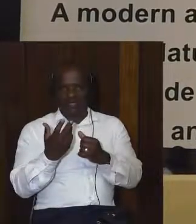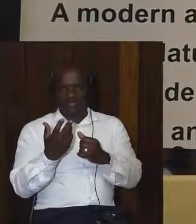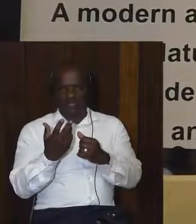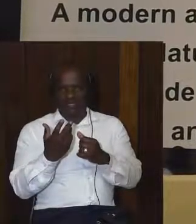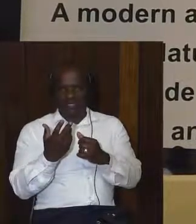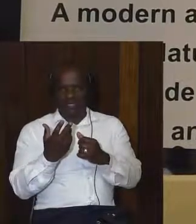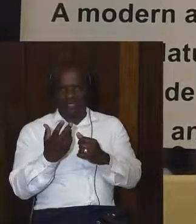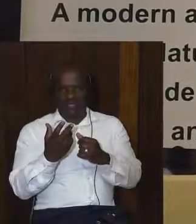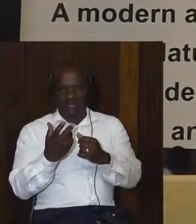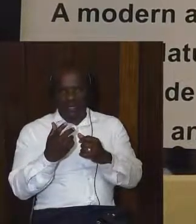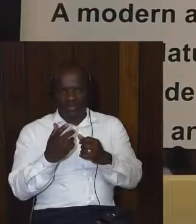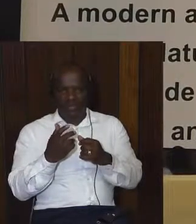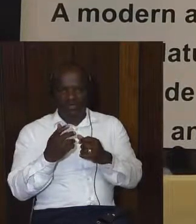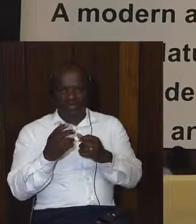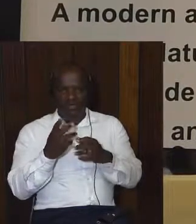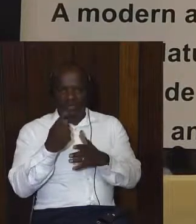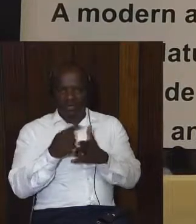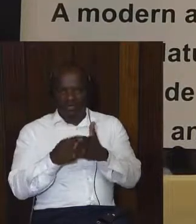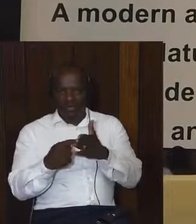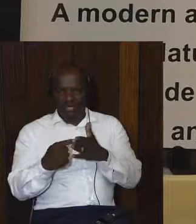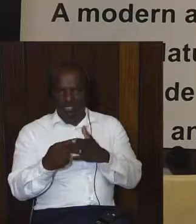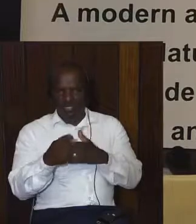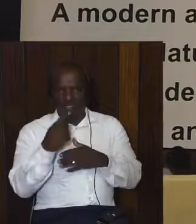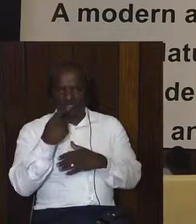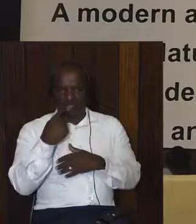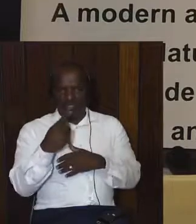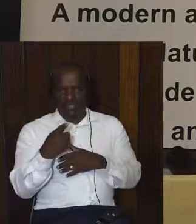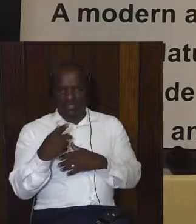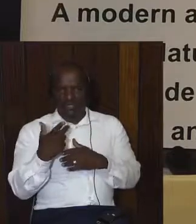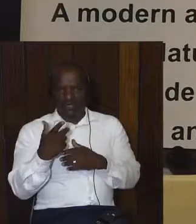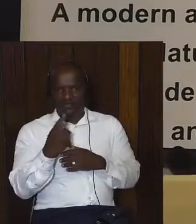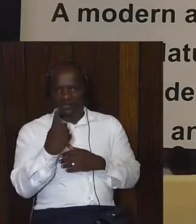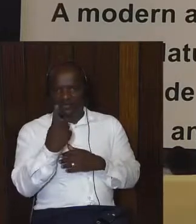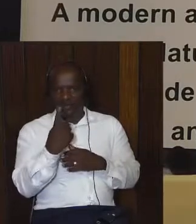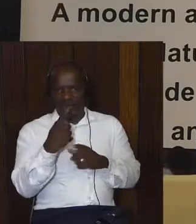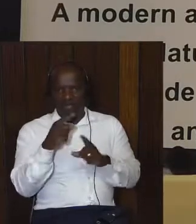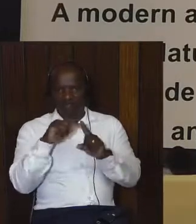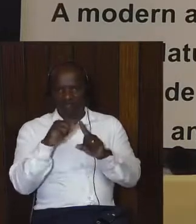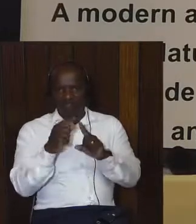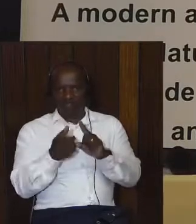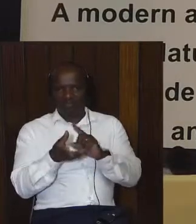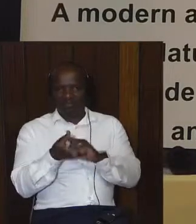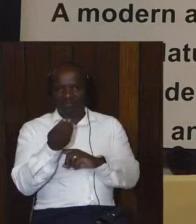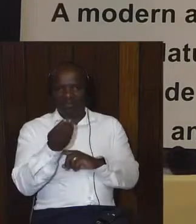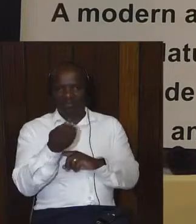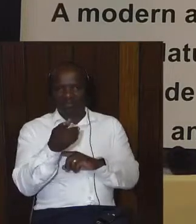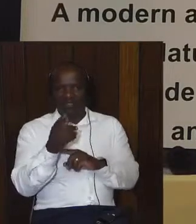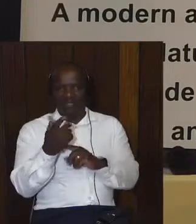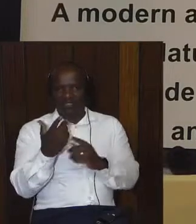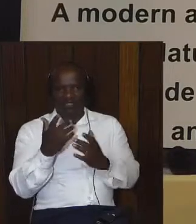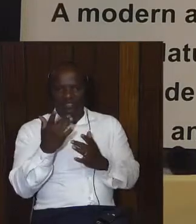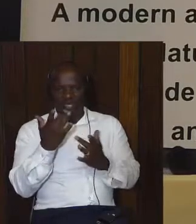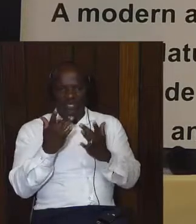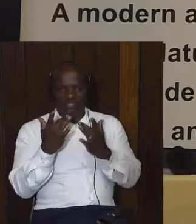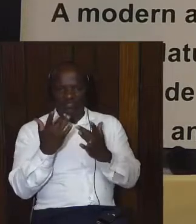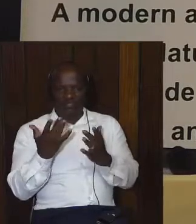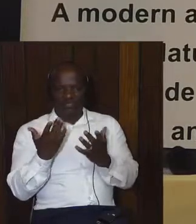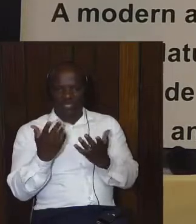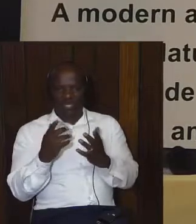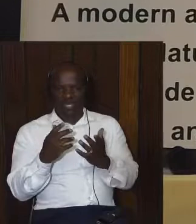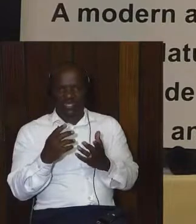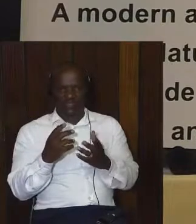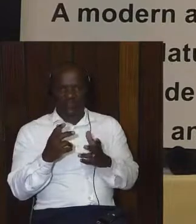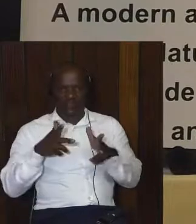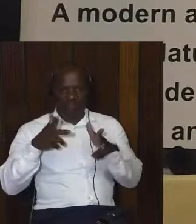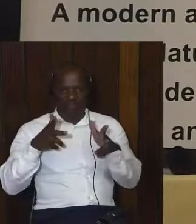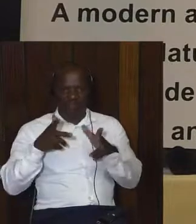You see, you have raised the issue of one of the issues that it will attract the riders. It will